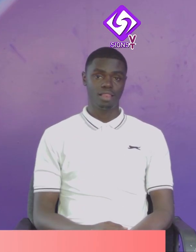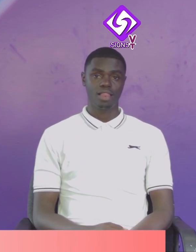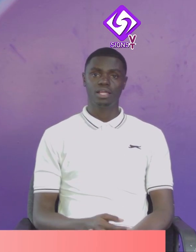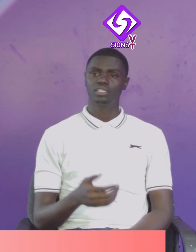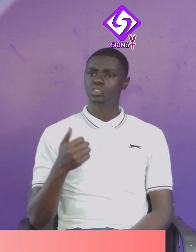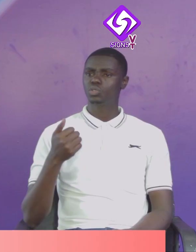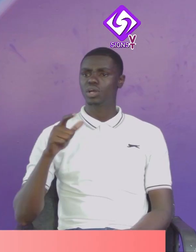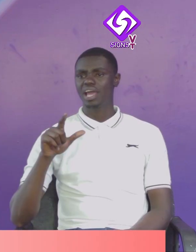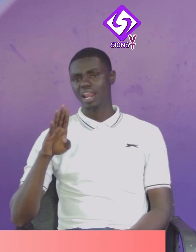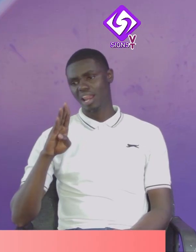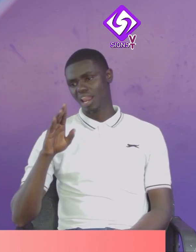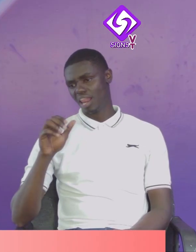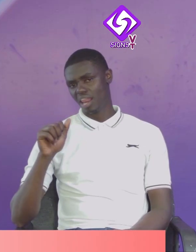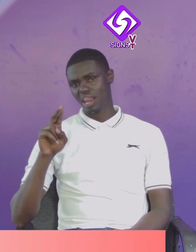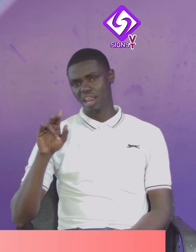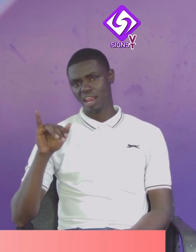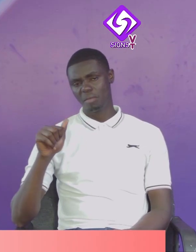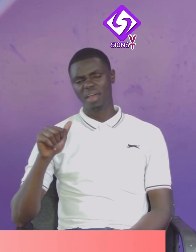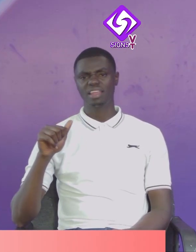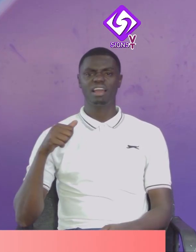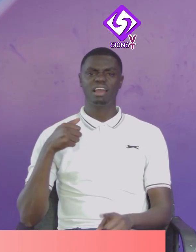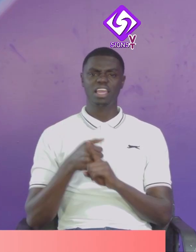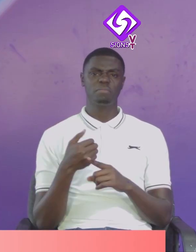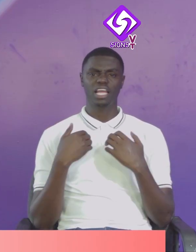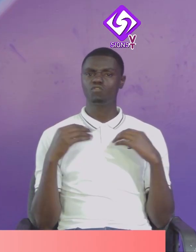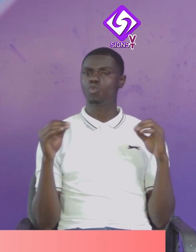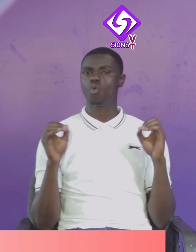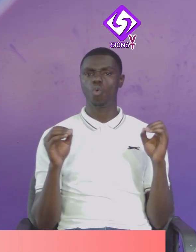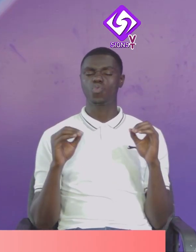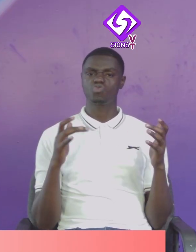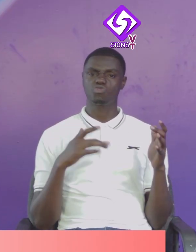Albania having that impact that will make England field their most